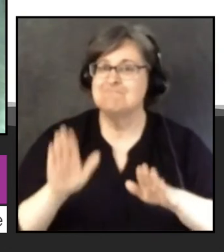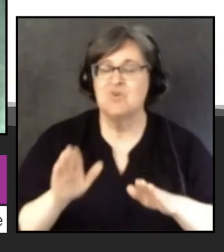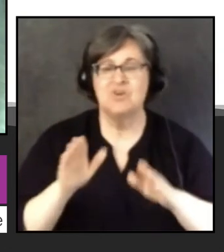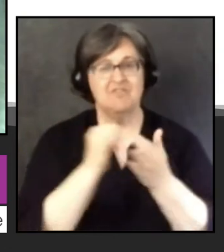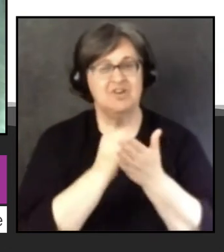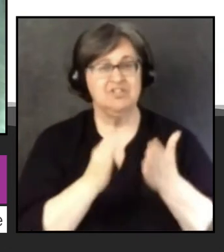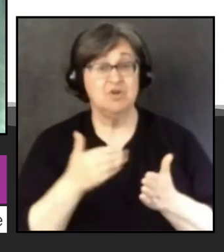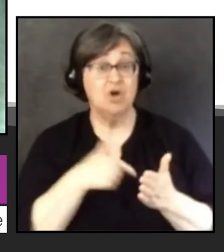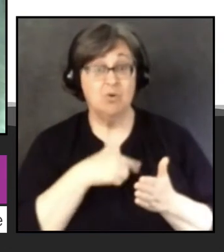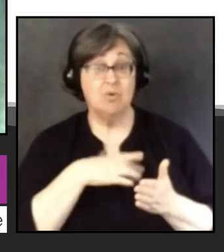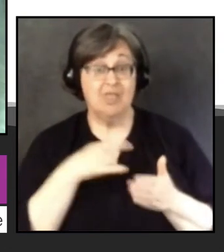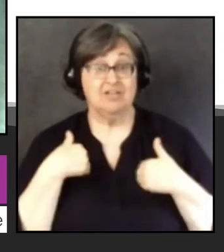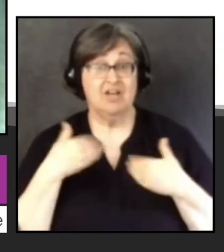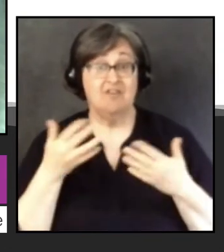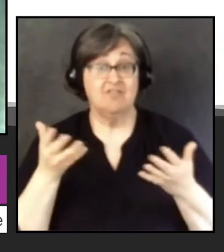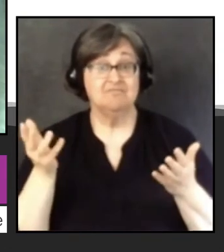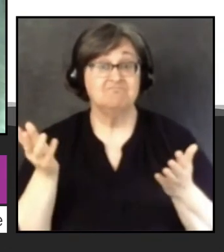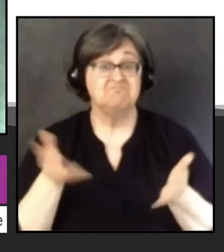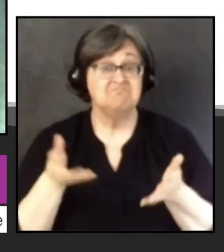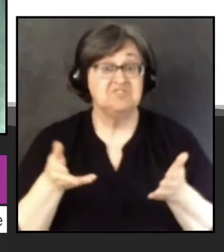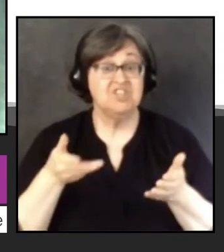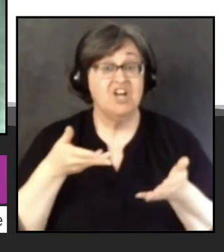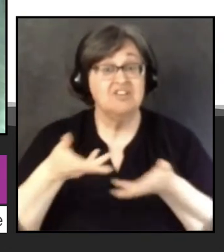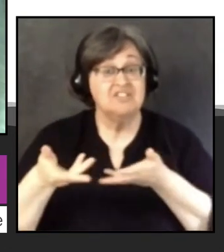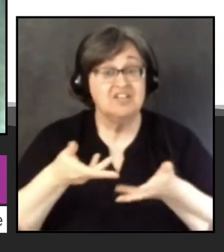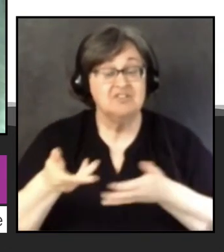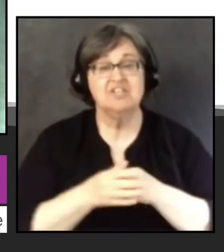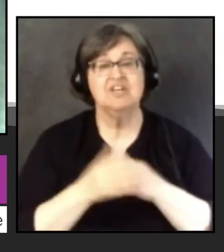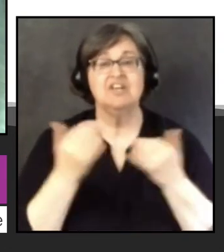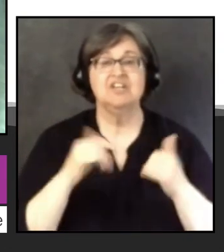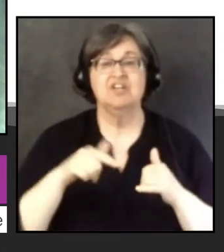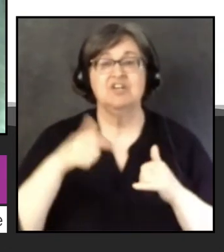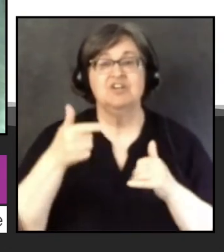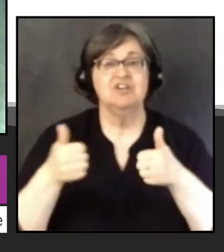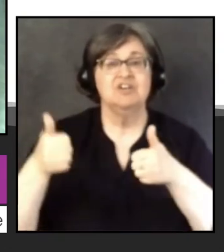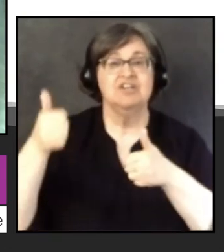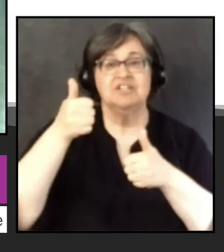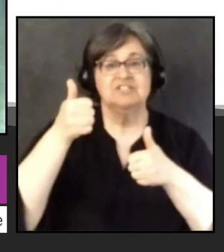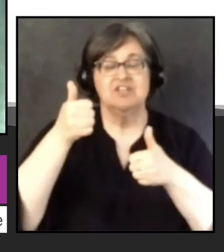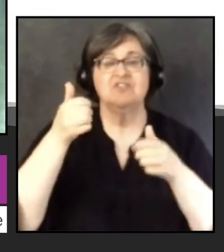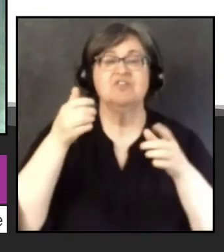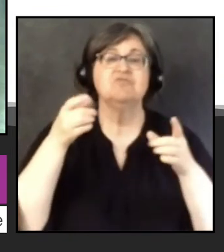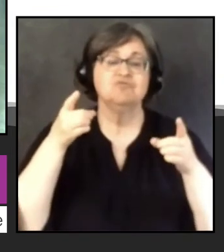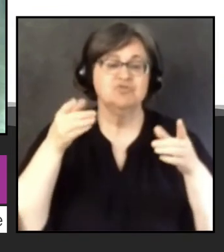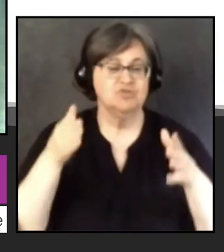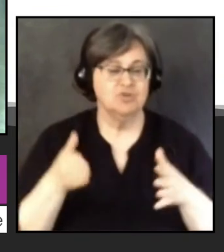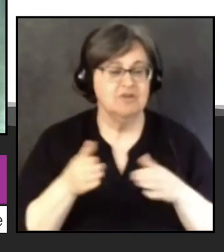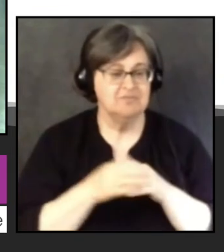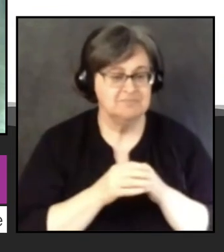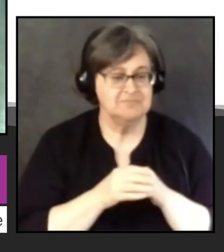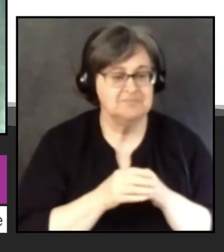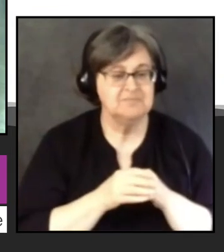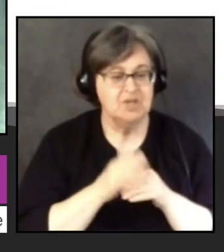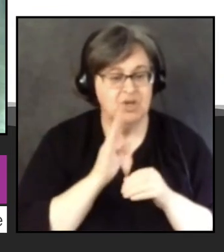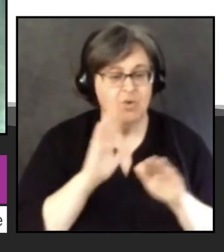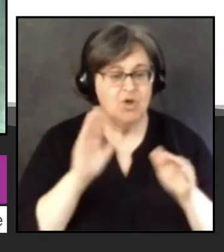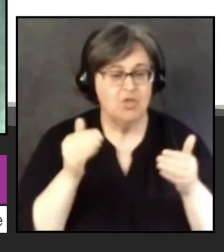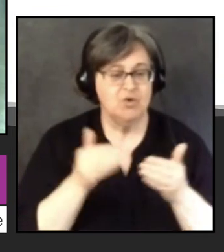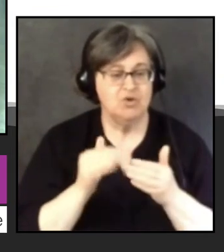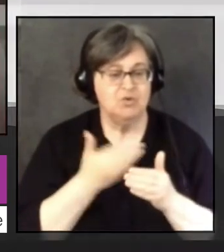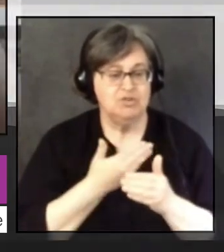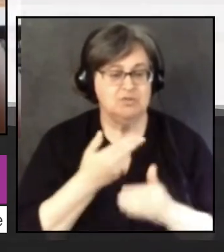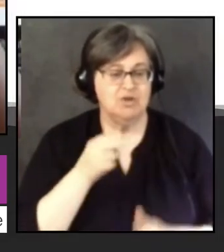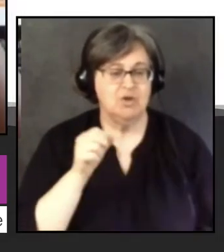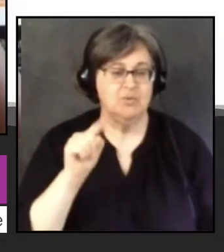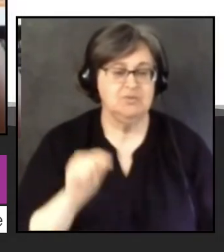chat with you all. I'll now pass it to our executive director, Kenny, to offer brief remarks and to introduce our